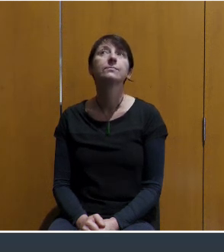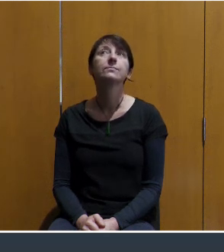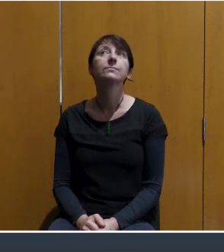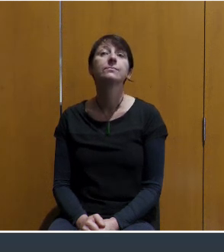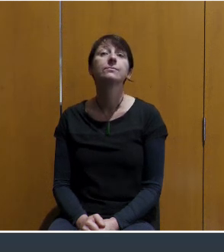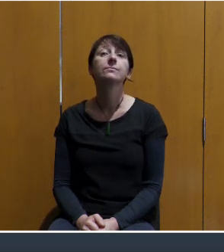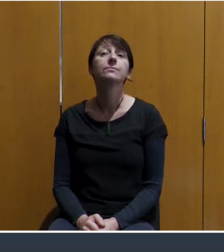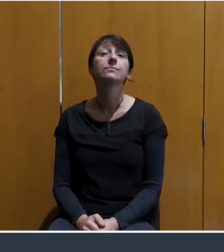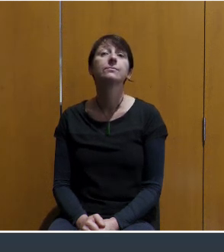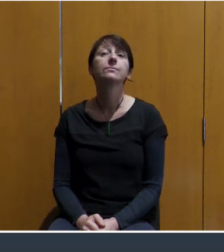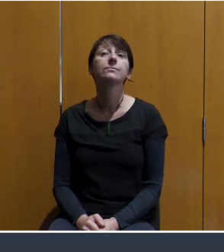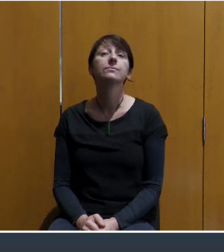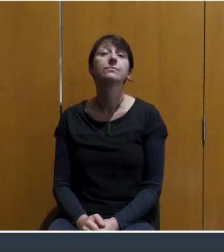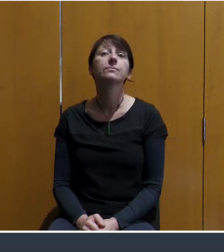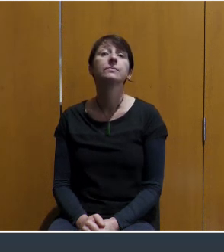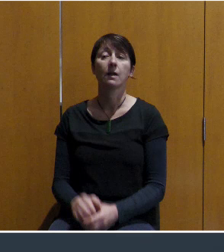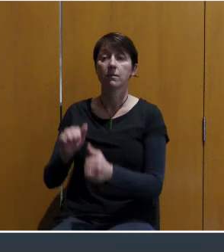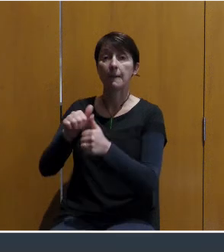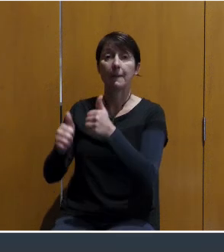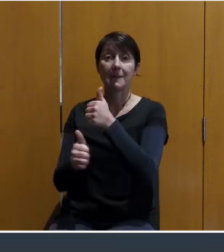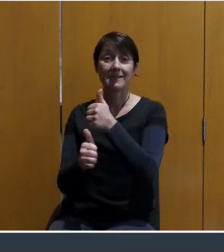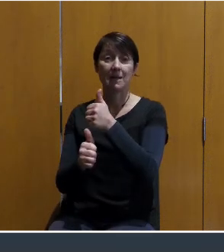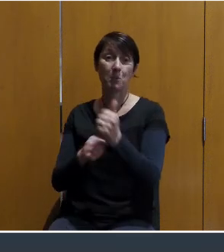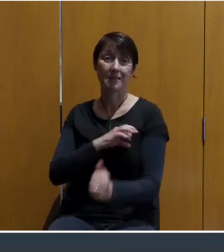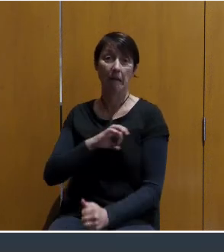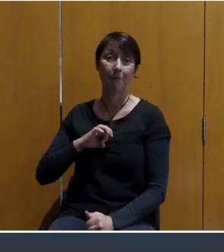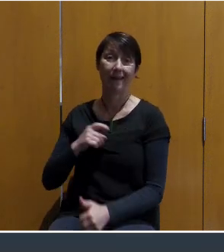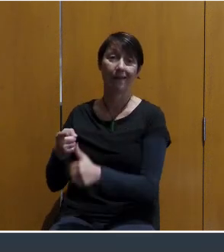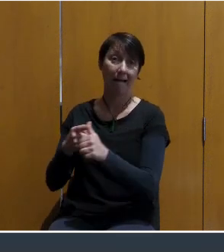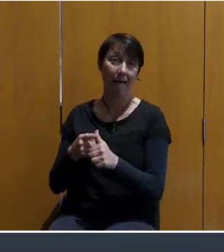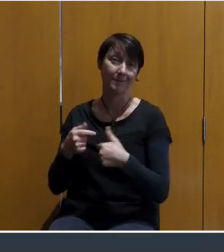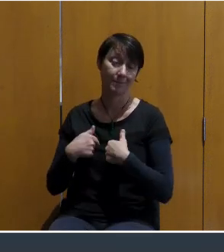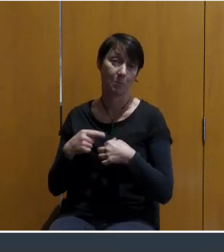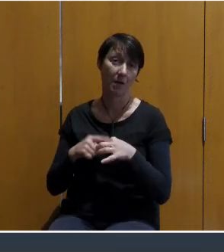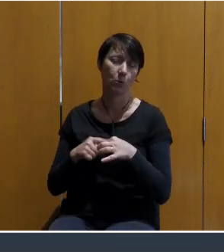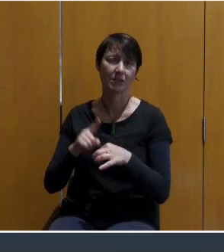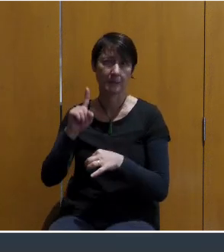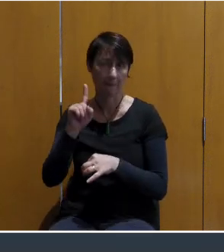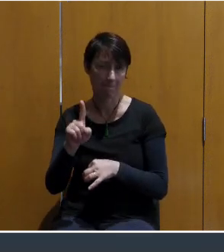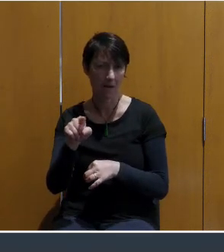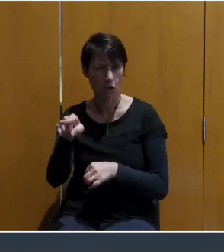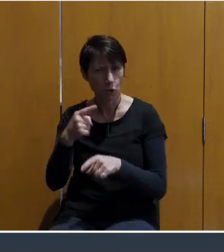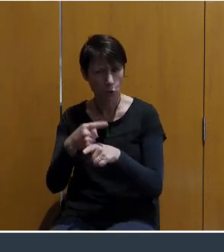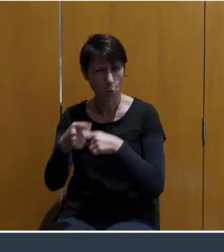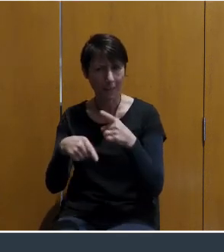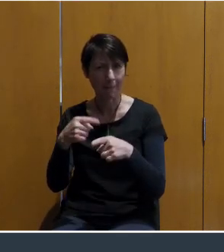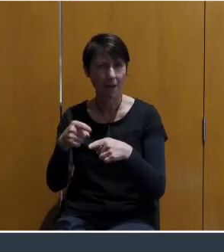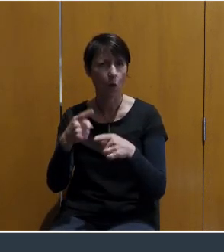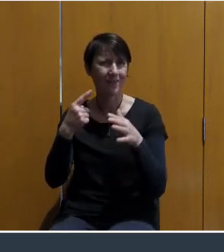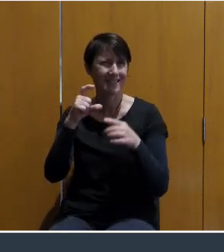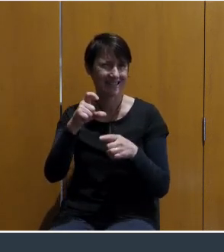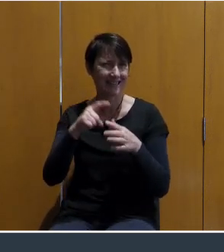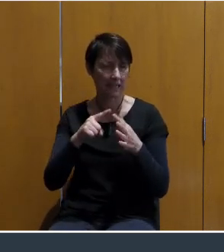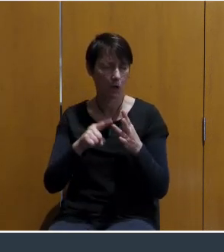Actually, the Deputy Mayor asked my question, but the follow-on from the Chief Executive, if I may. So